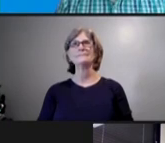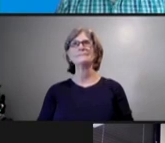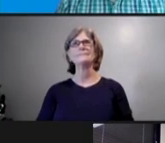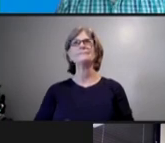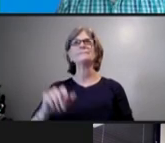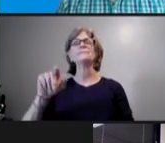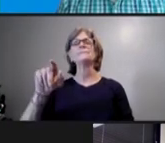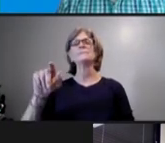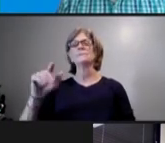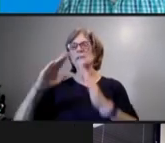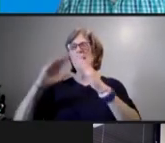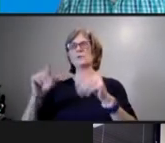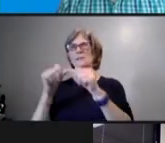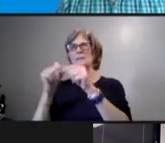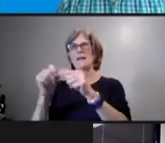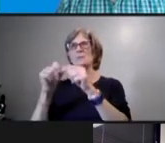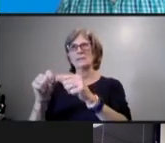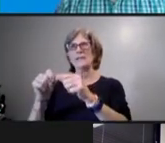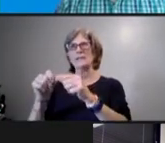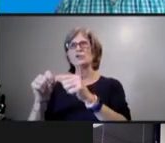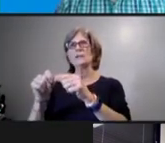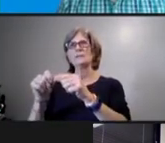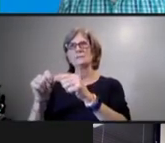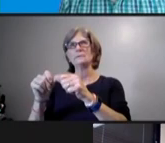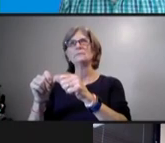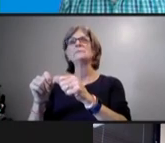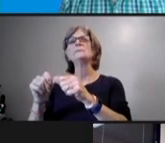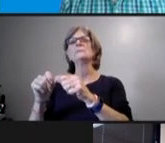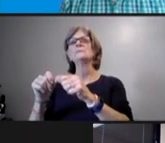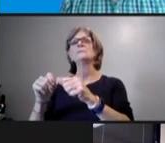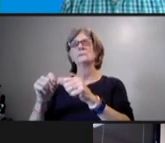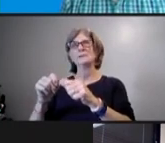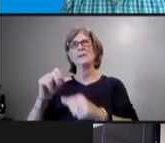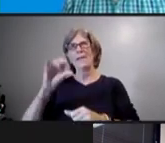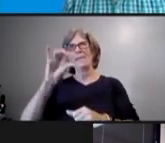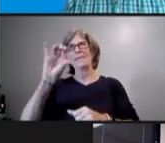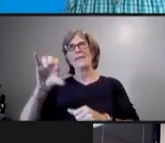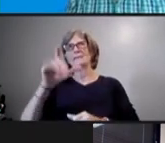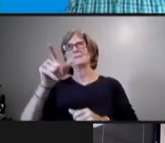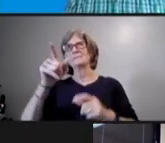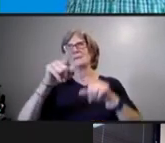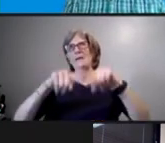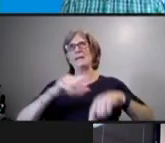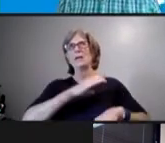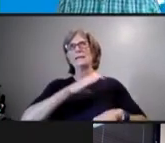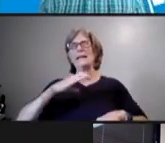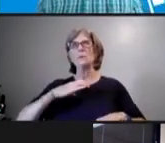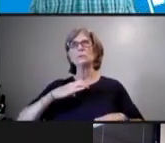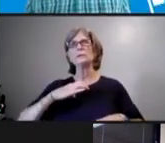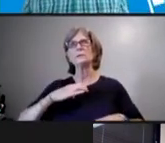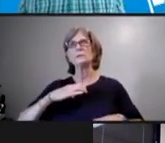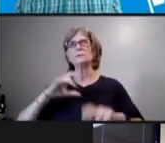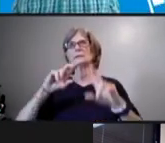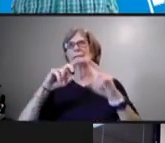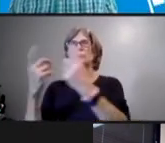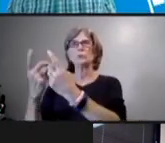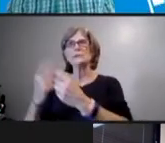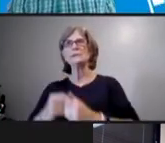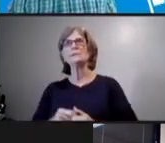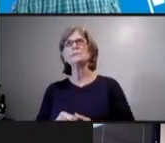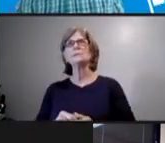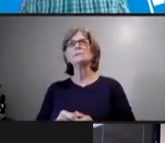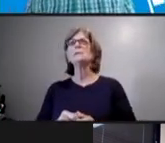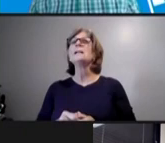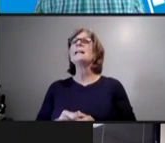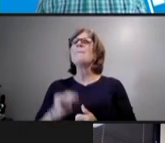Housing stabilization program, present households served by AMI and council district. And again, this probably will change a little